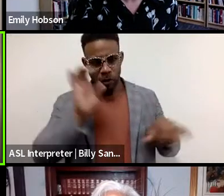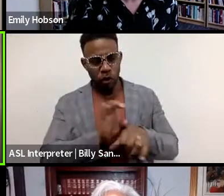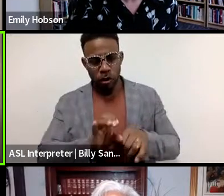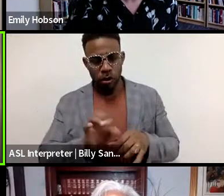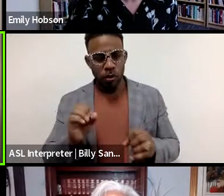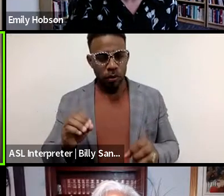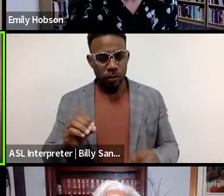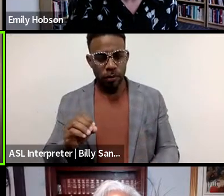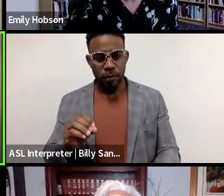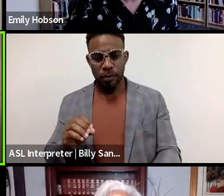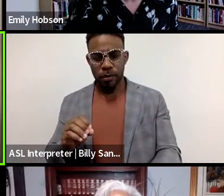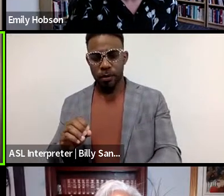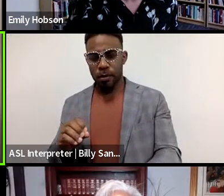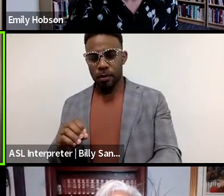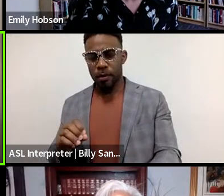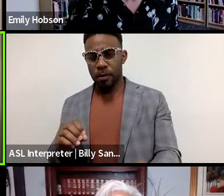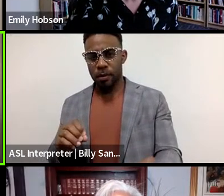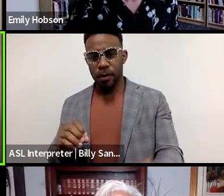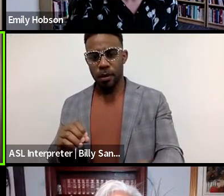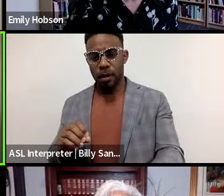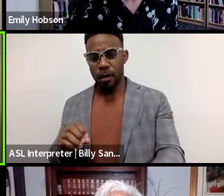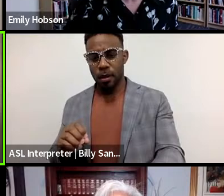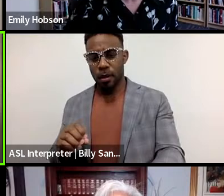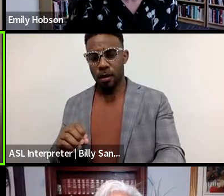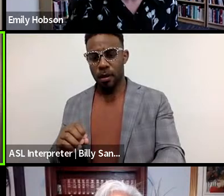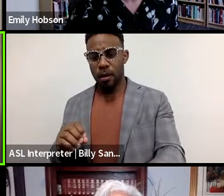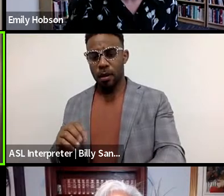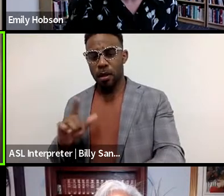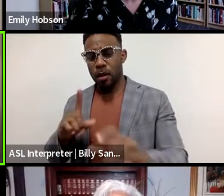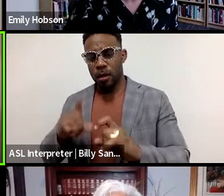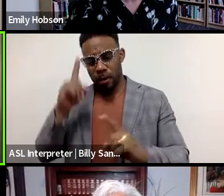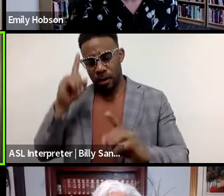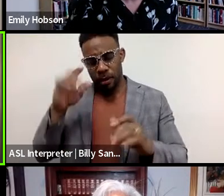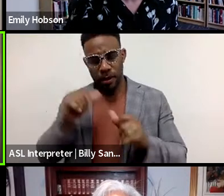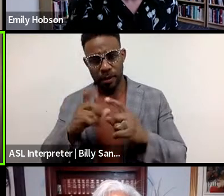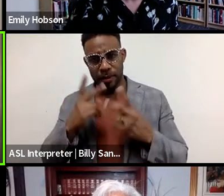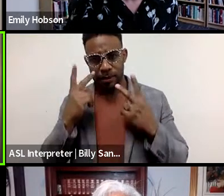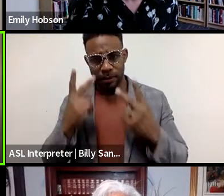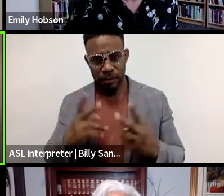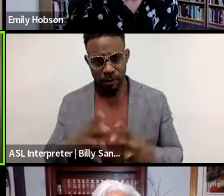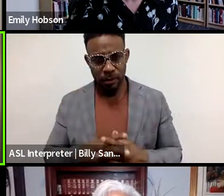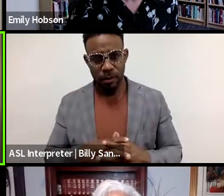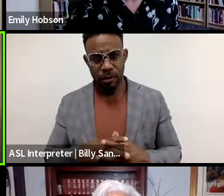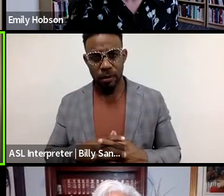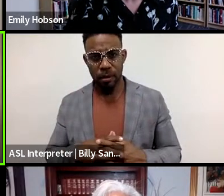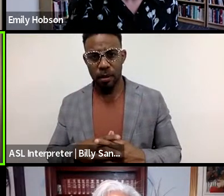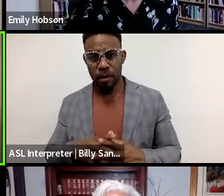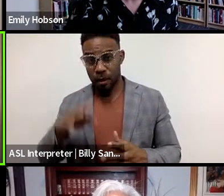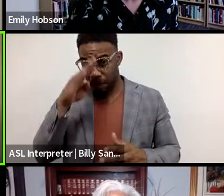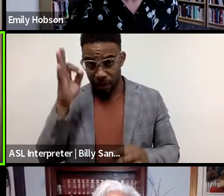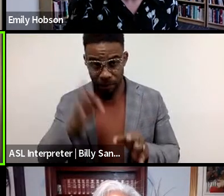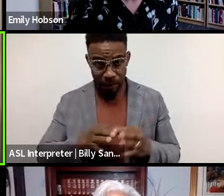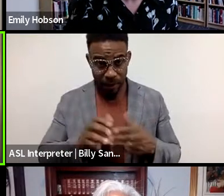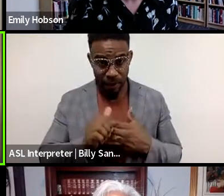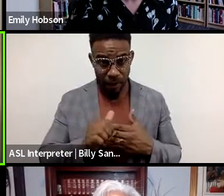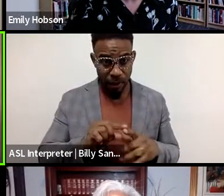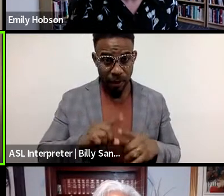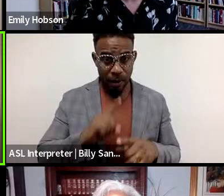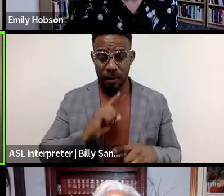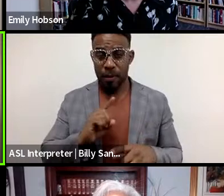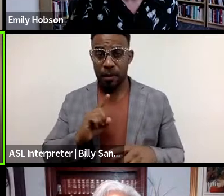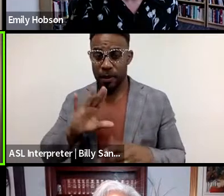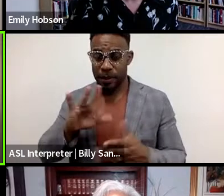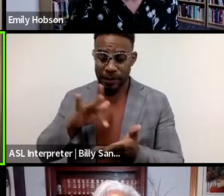And so, you know, I think we should expect to continue to see, you know, Black faith leadership as being